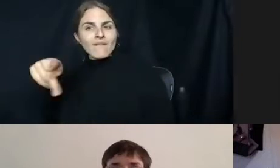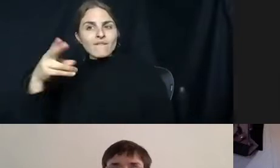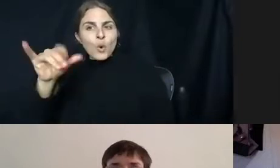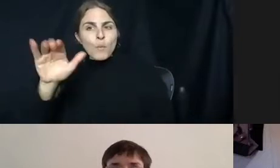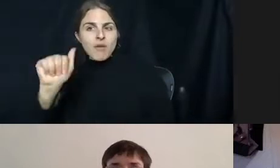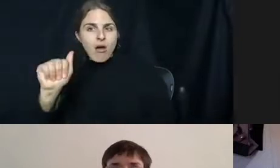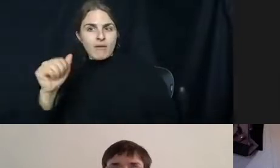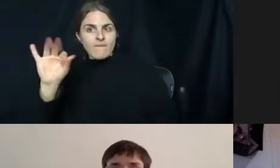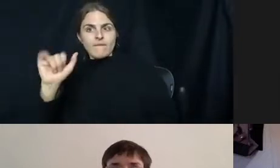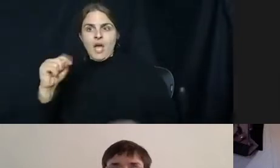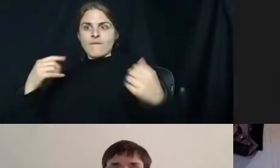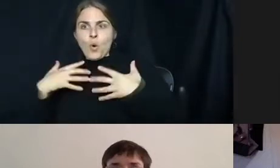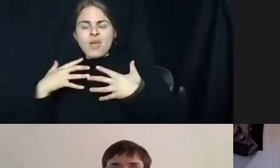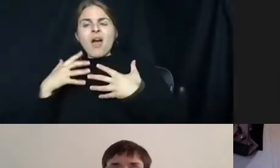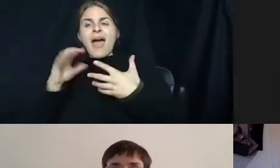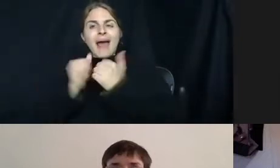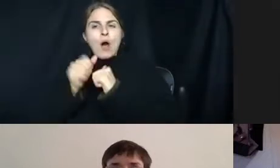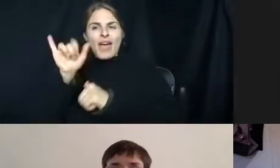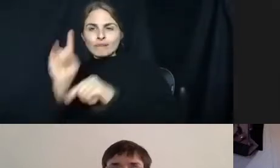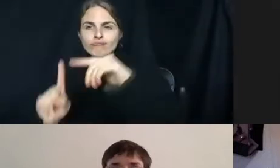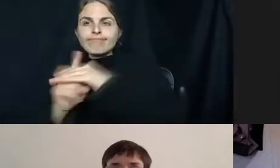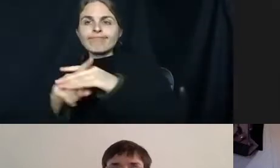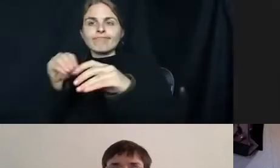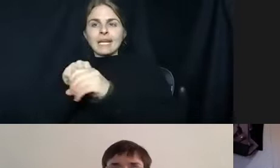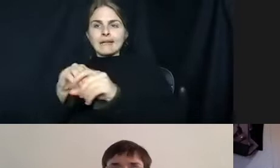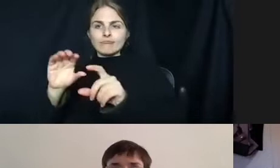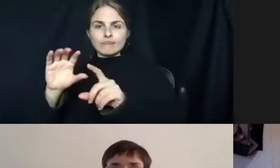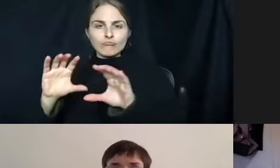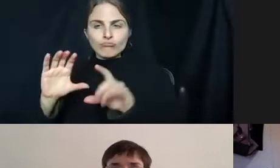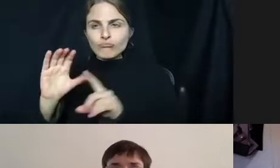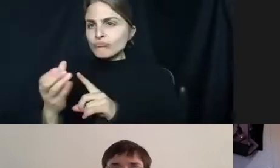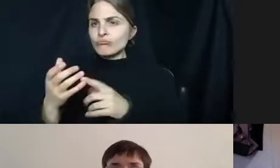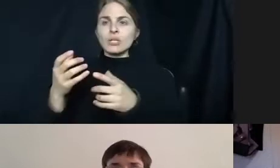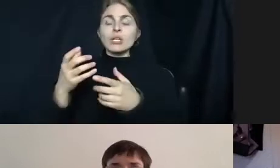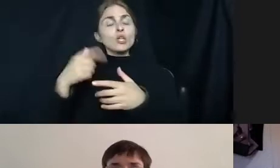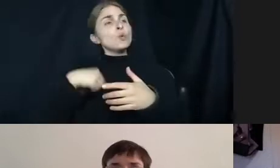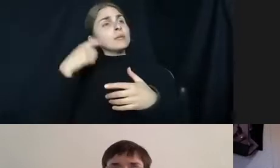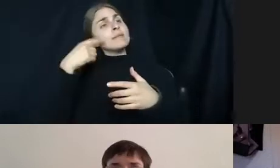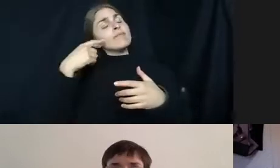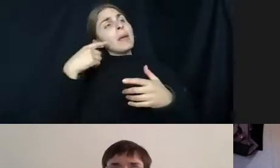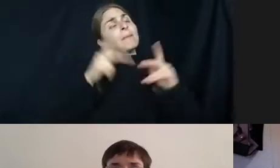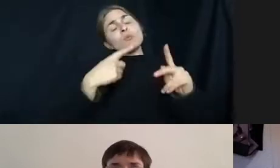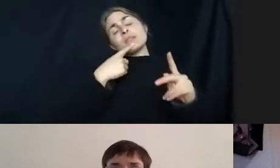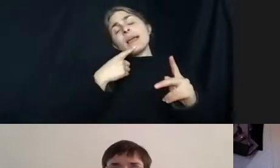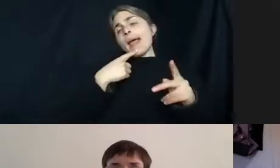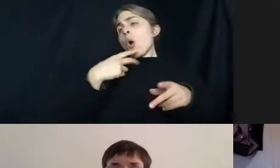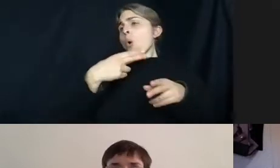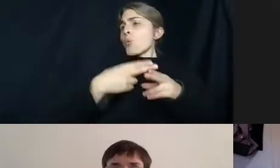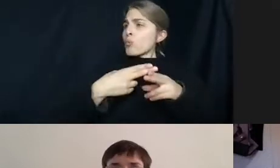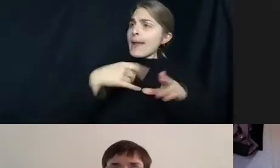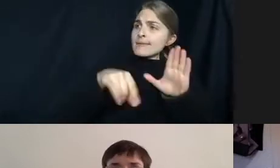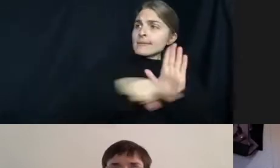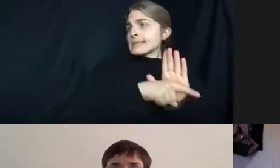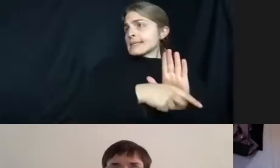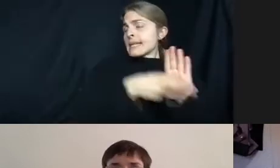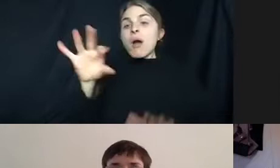phobia. And so you might see people say weight stigma, you might see people say fat stigma. There's a certain subset